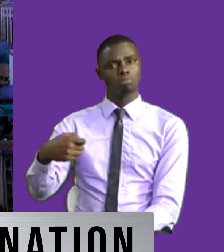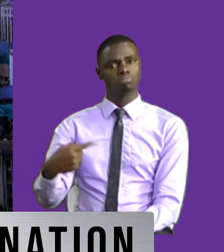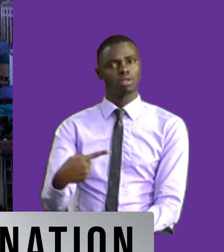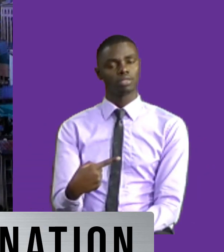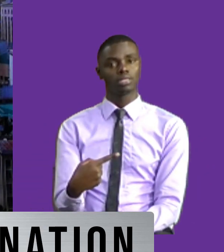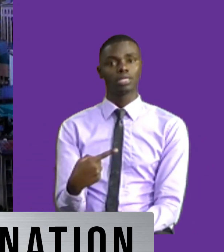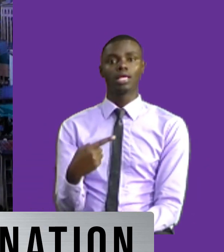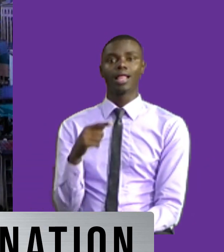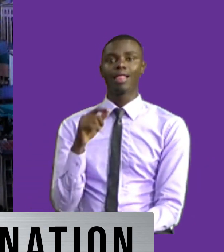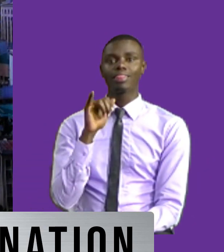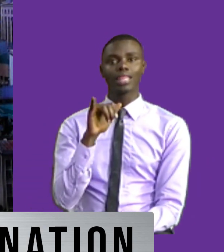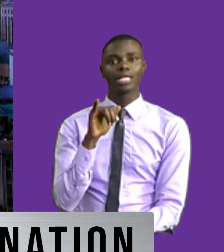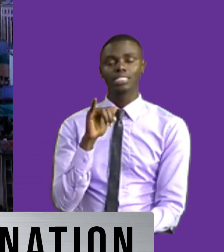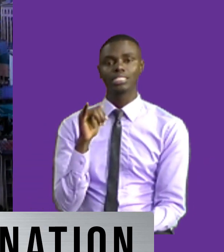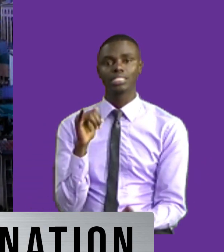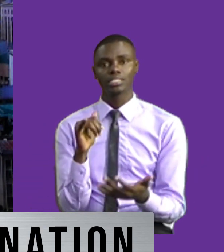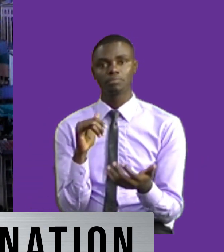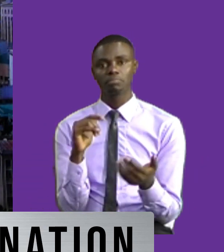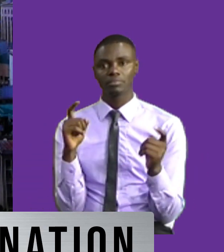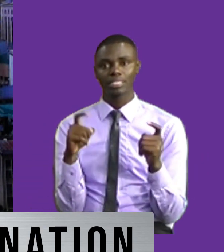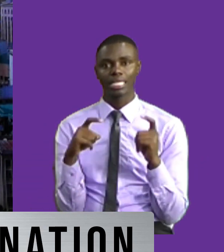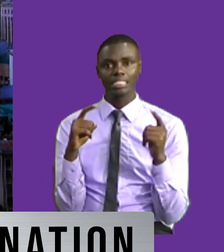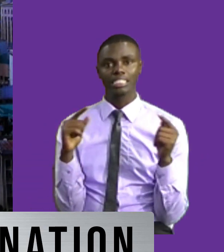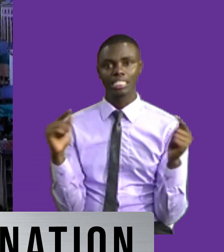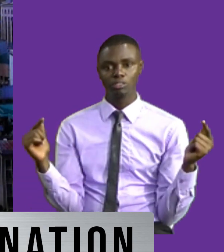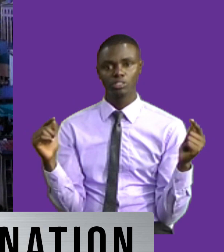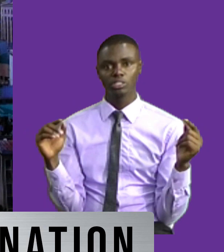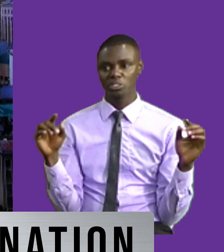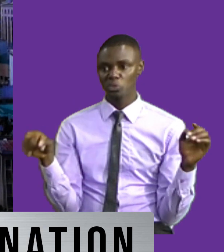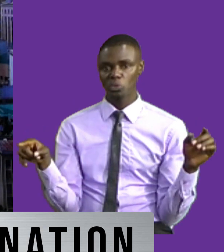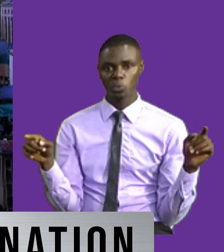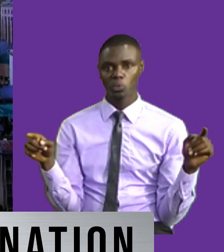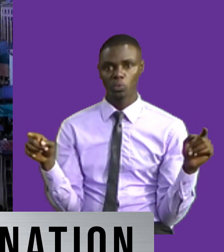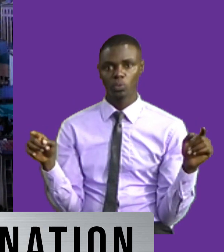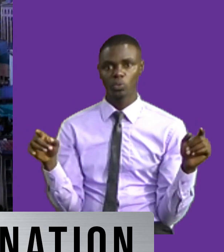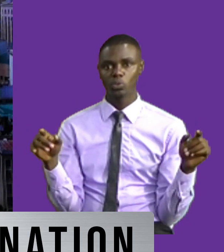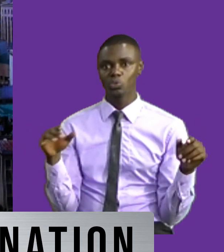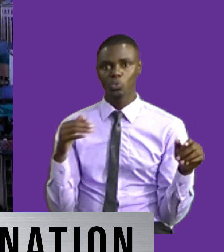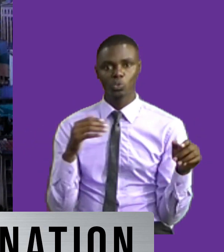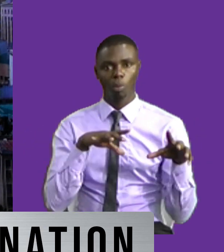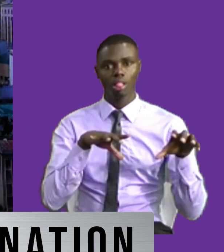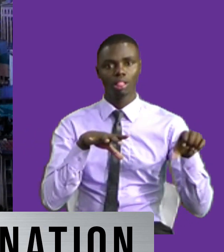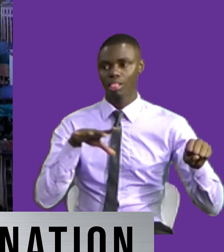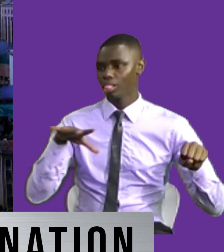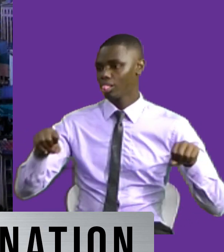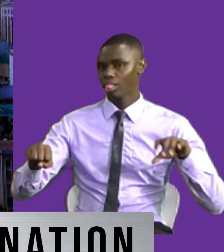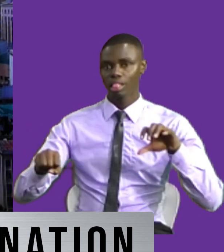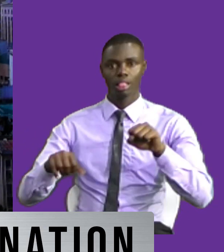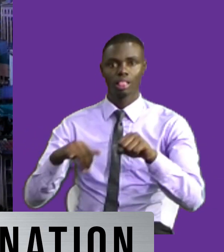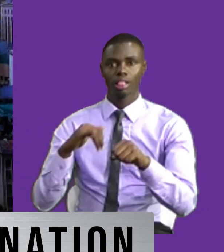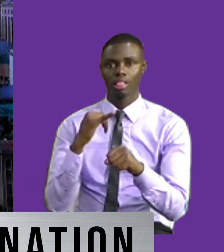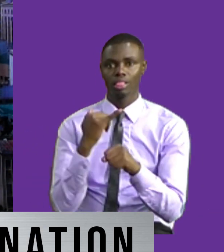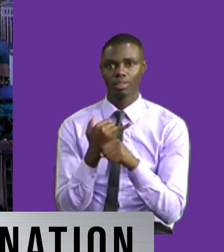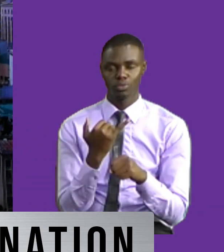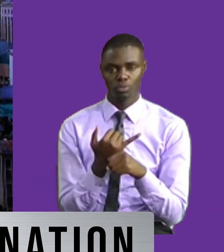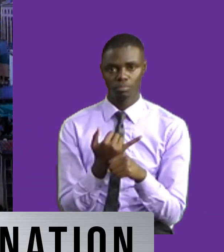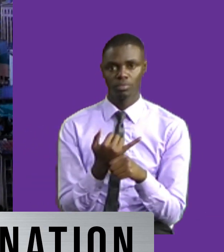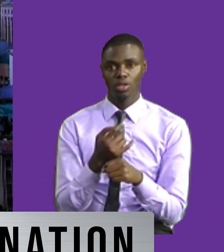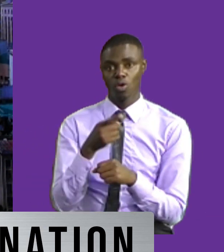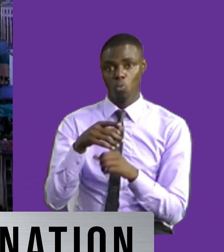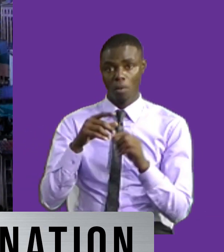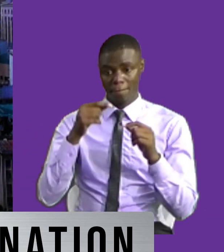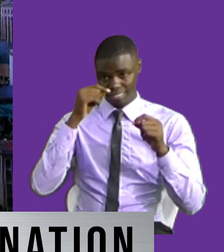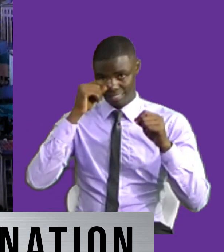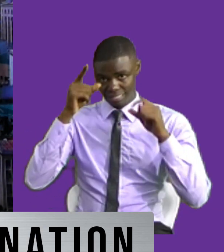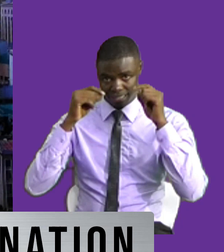like it's a sin to cross jobs, and nowadays people cross jobs a lot. Now, need to sensitize